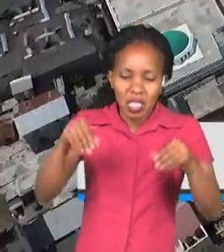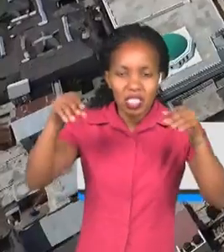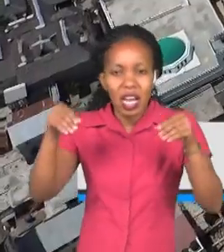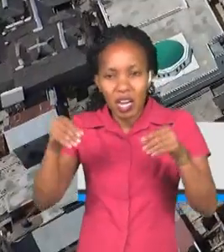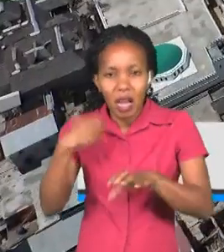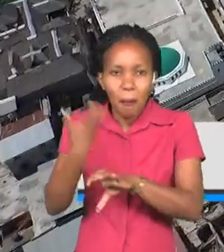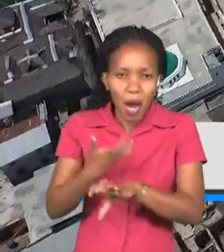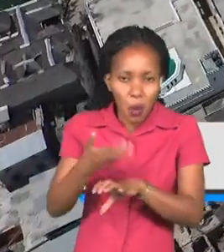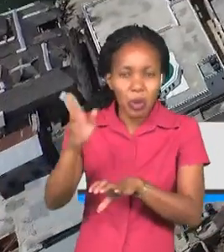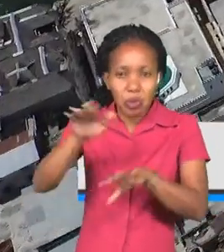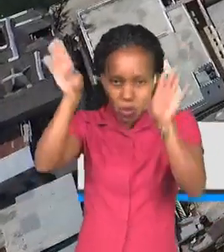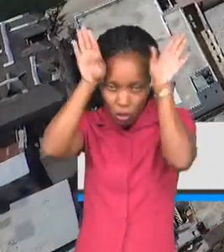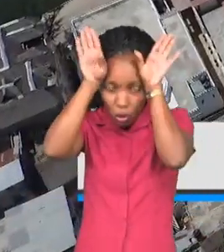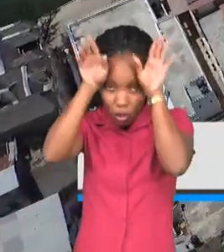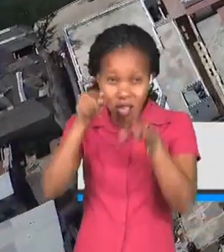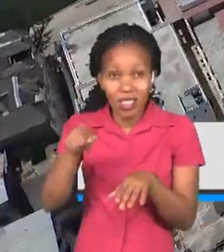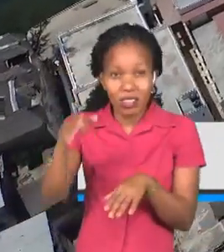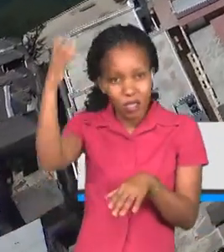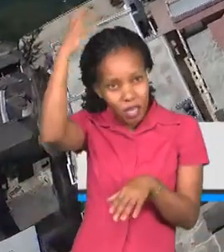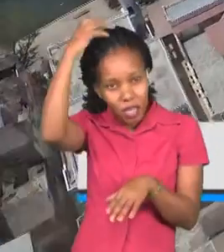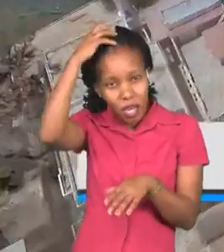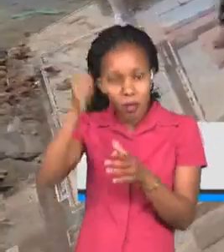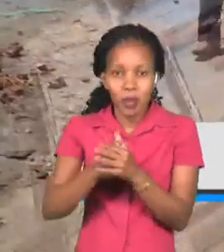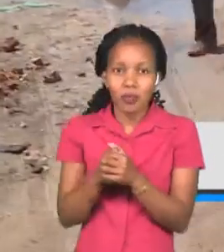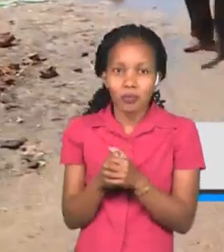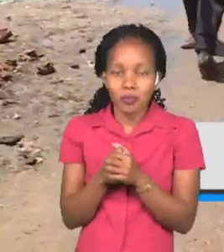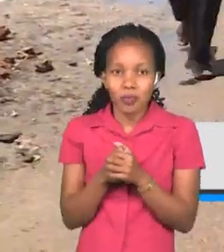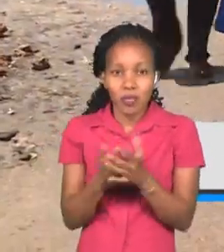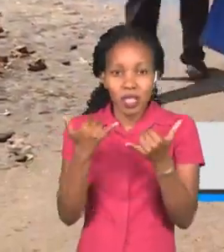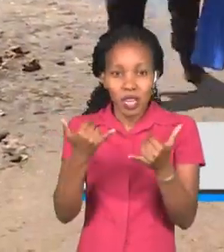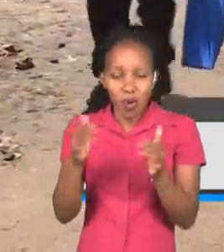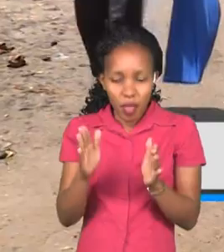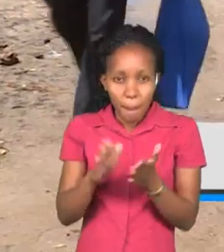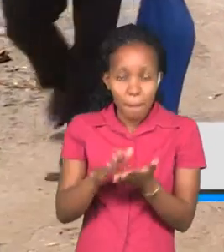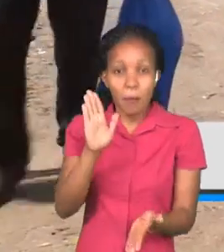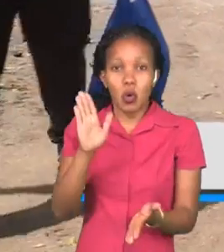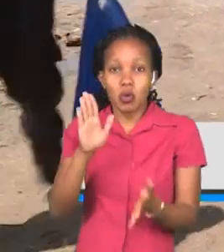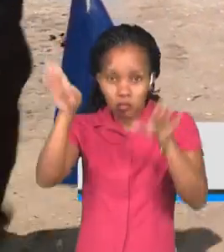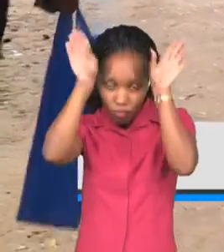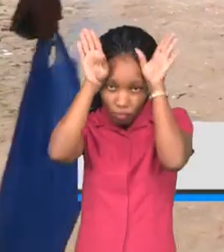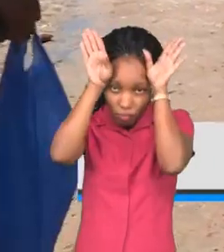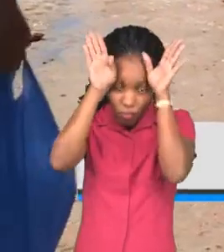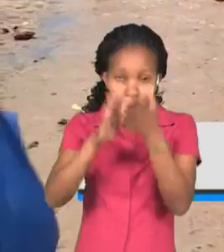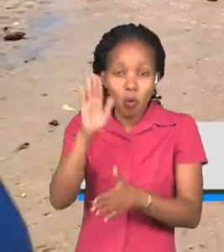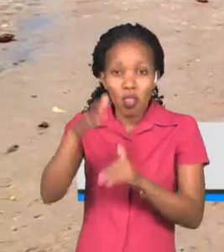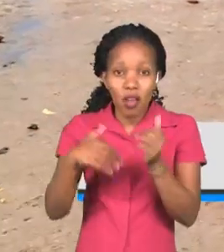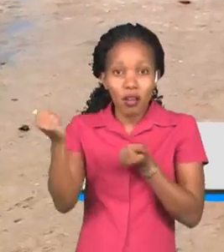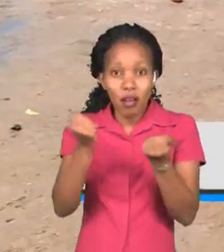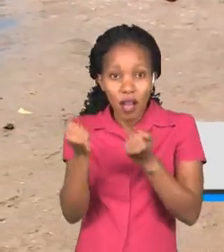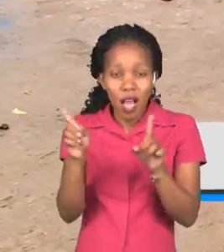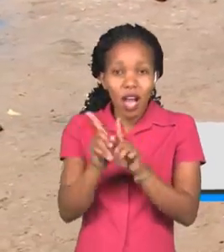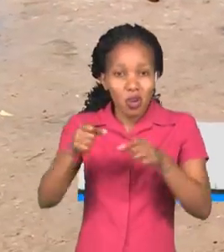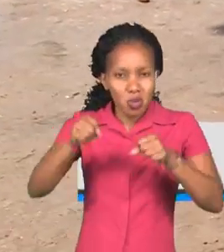mawe. In this island, the Rocky Mountain canaries are more popular than cars, and even the invasion of motorbikes has